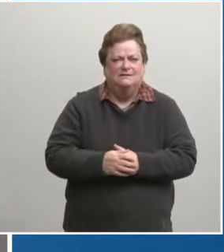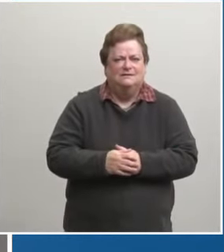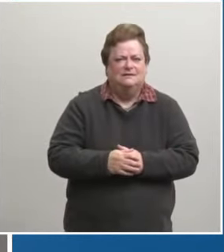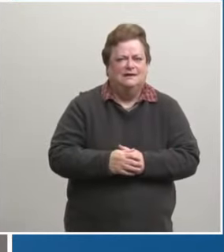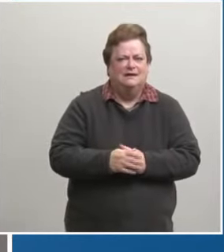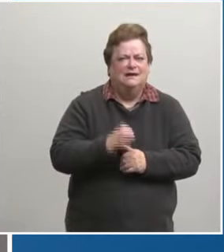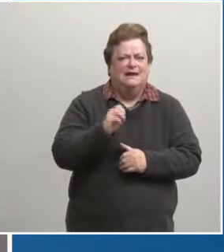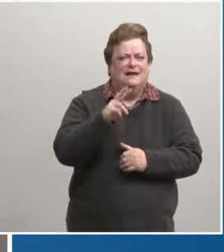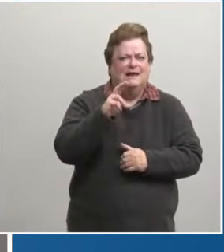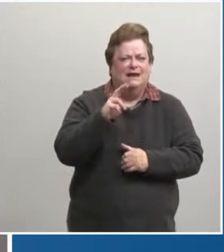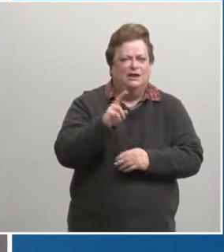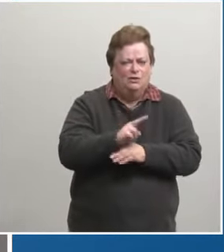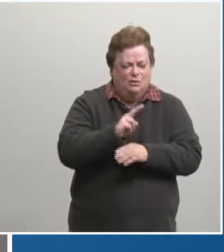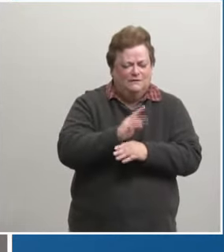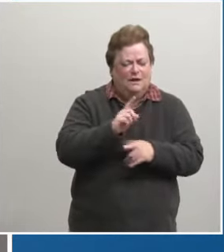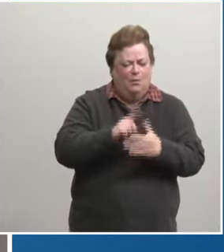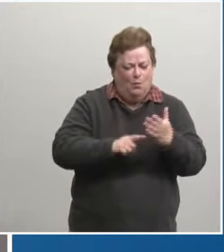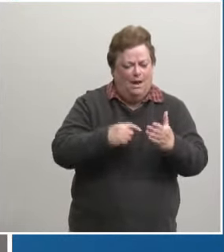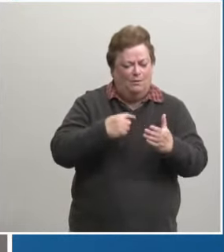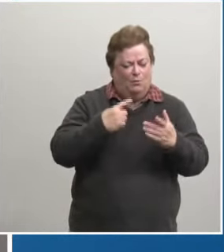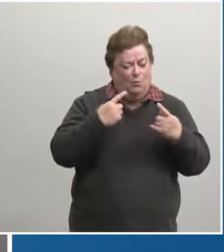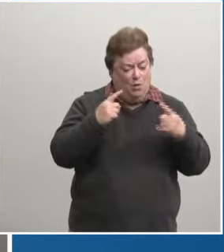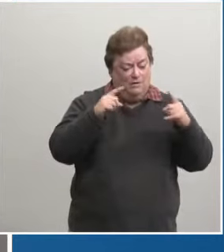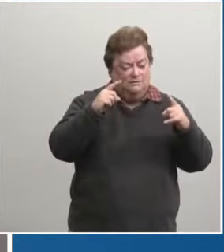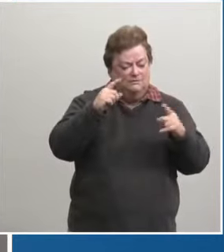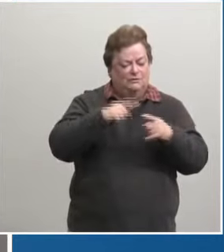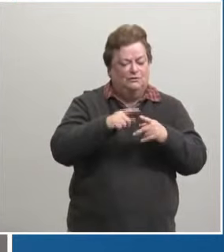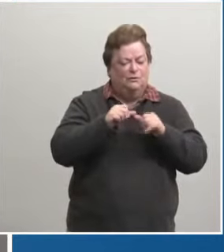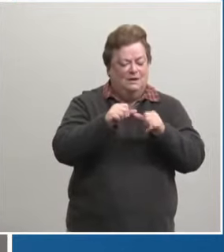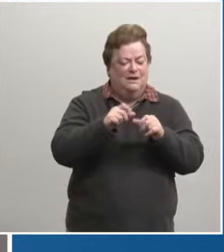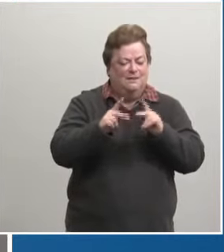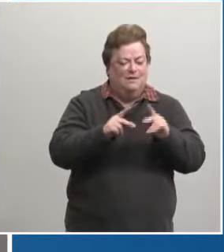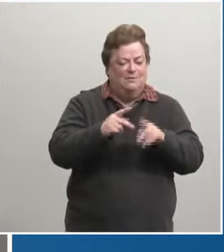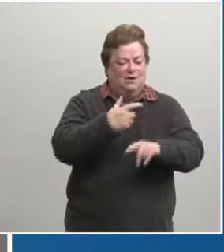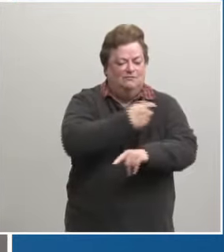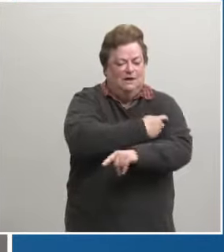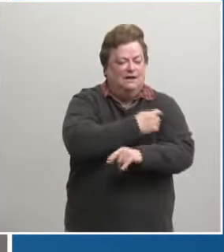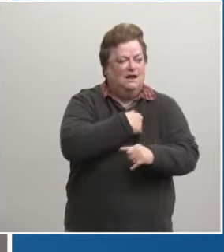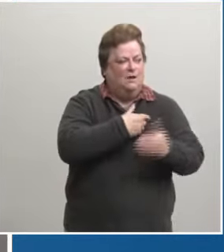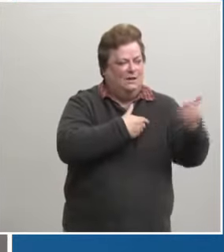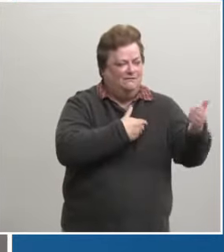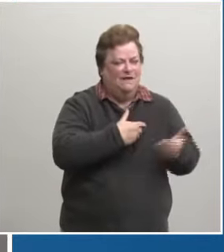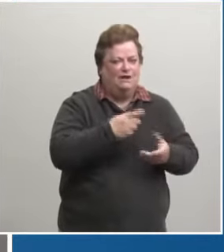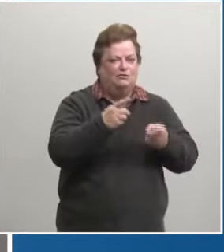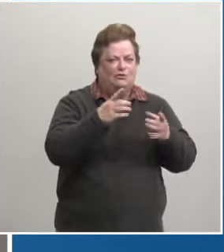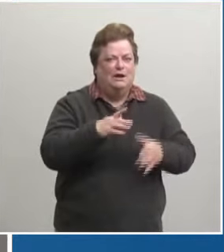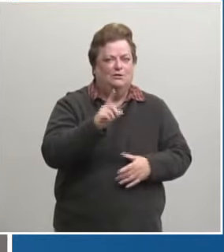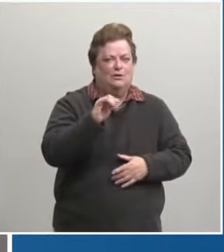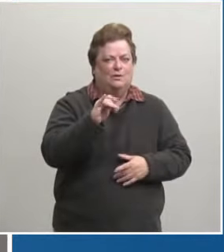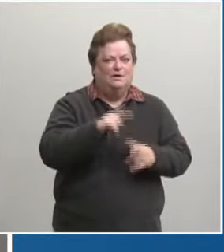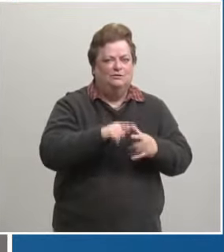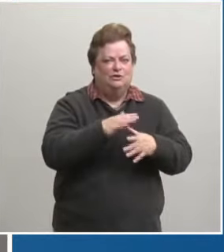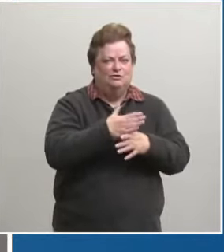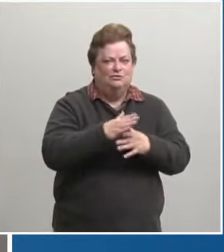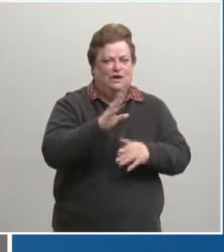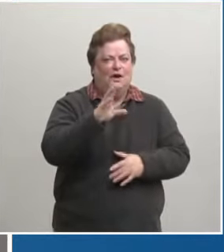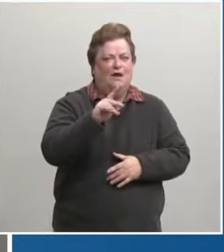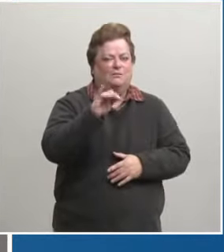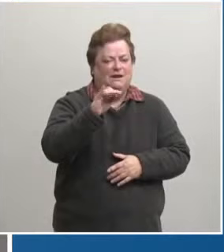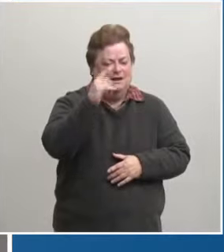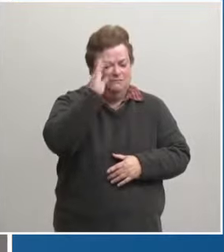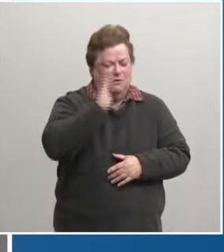in our playbook until we can get more people vaccinated. Now, I'd like to invite Director Lopez to come forward and share her update for our